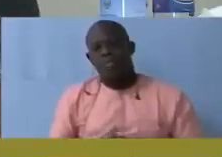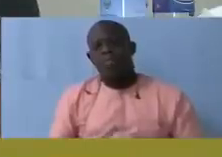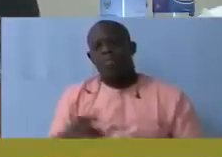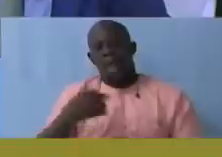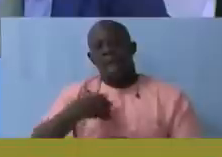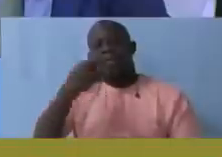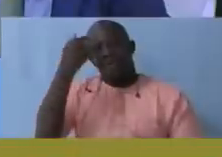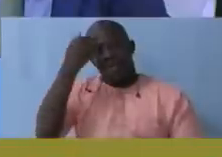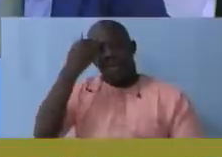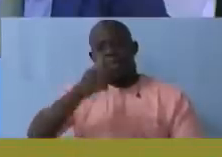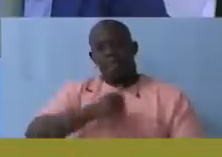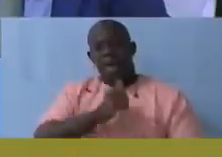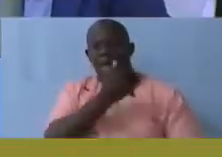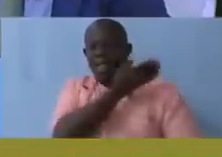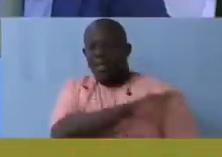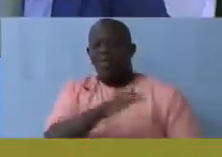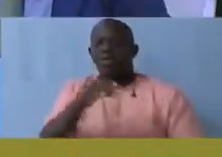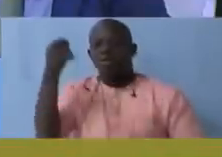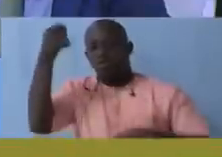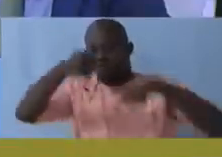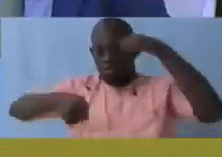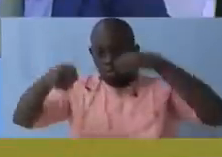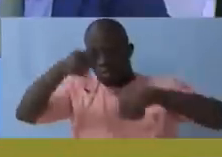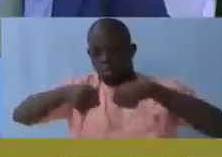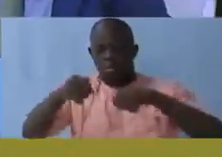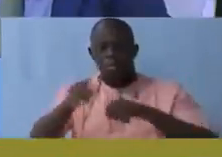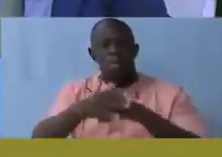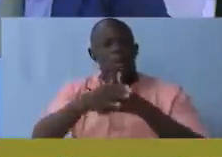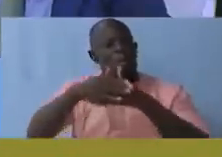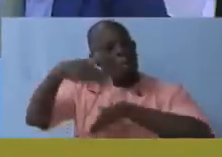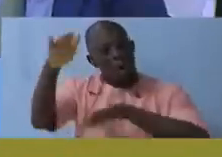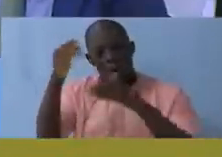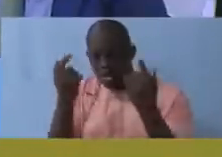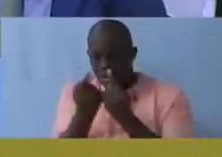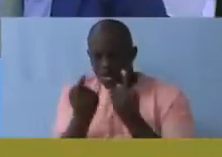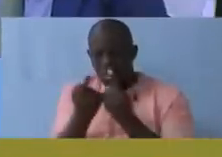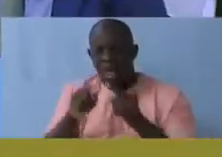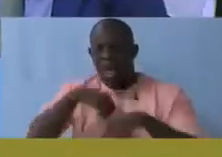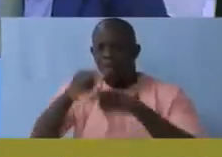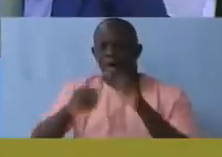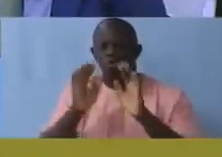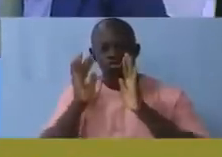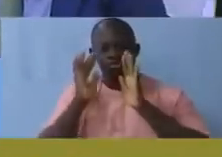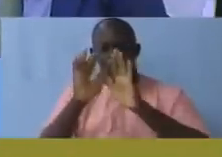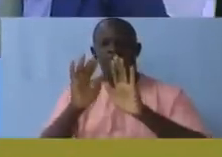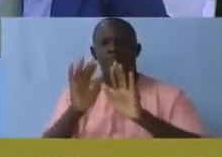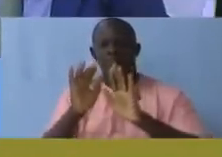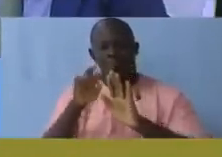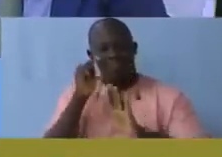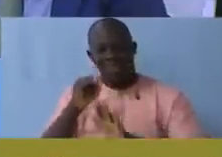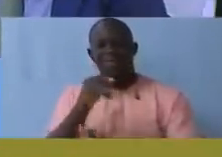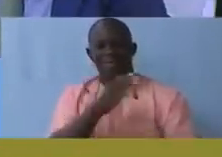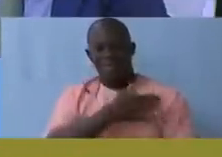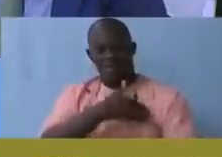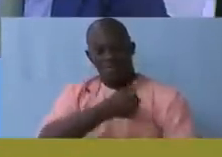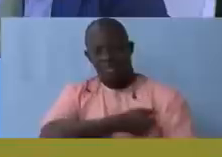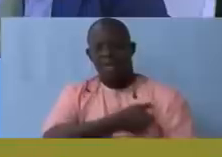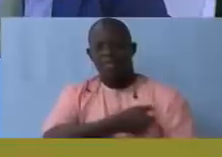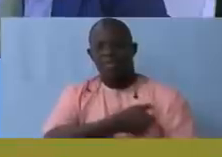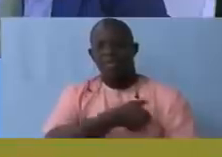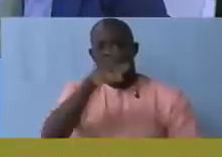contributed a big milestone of closing that end of his